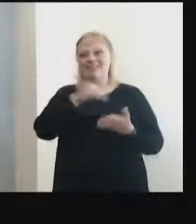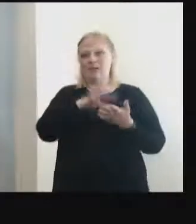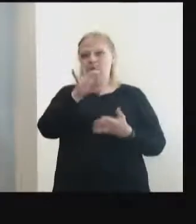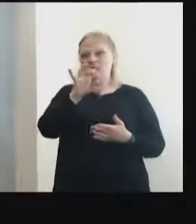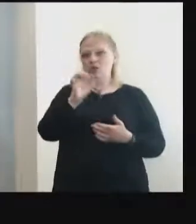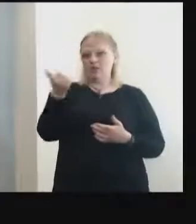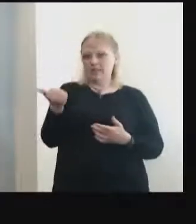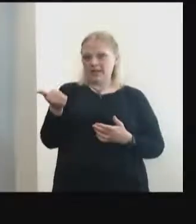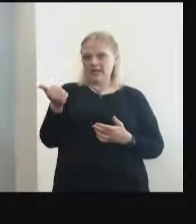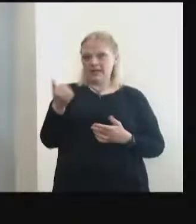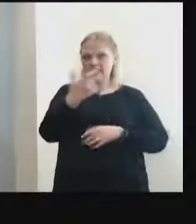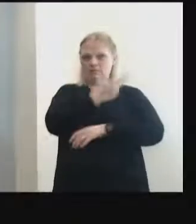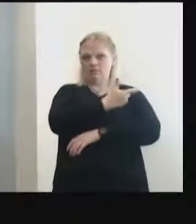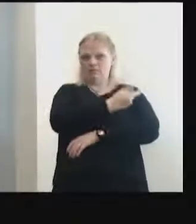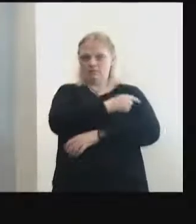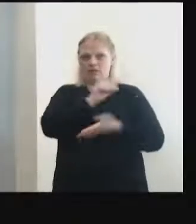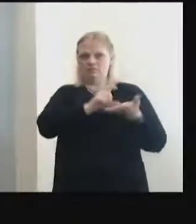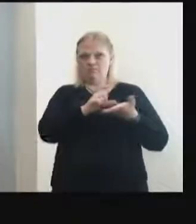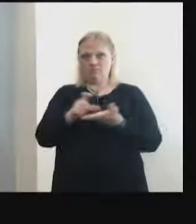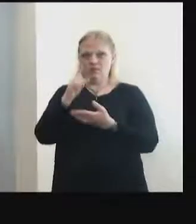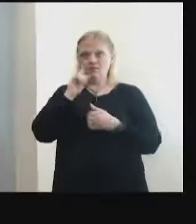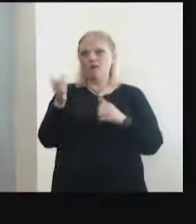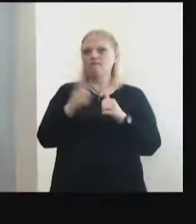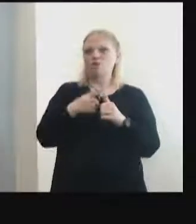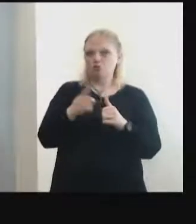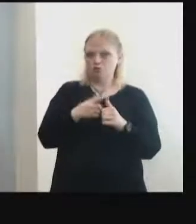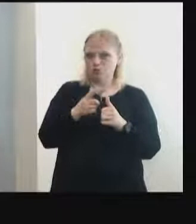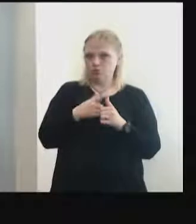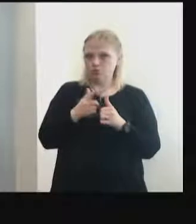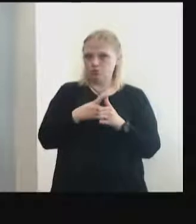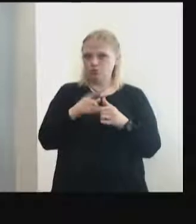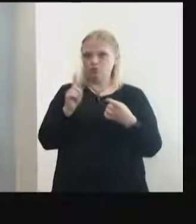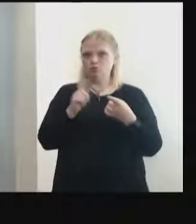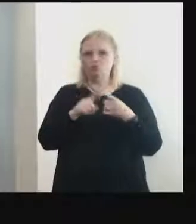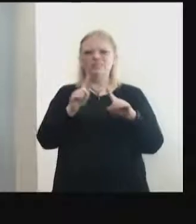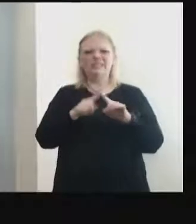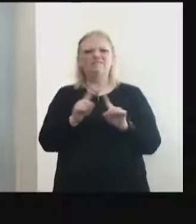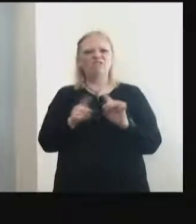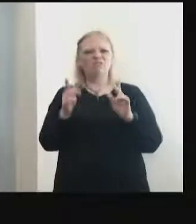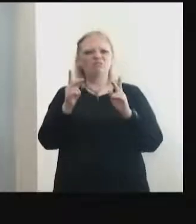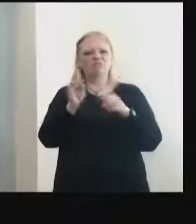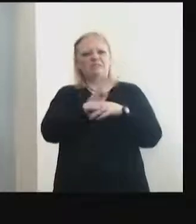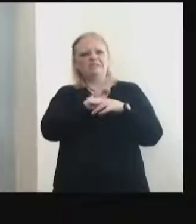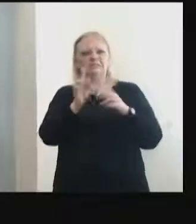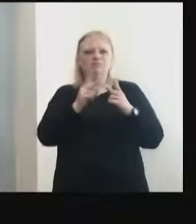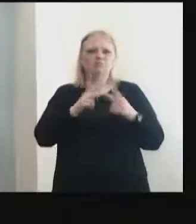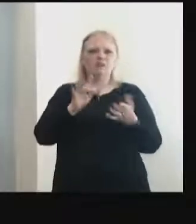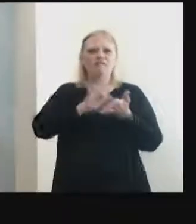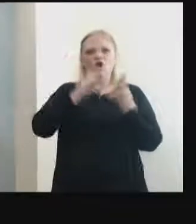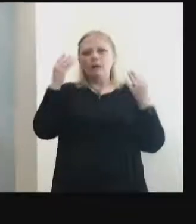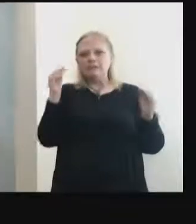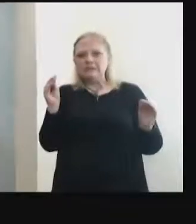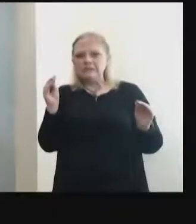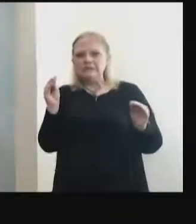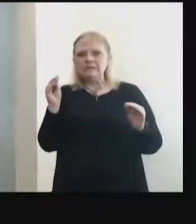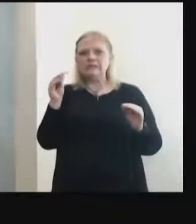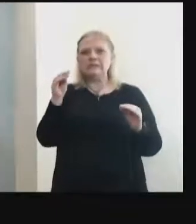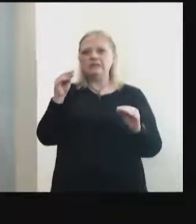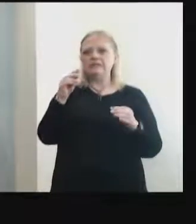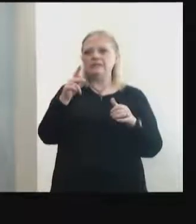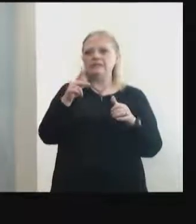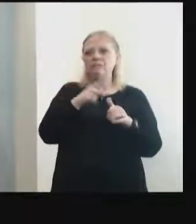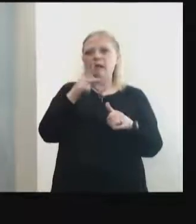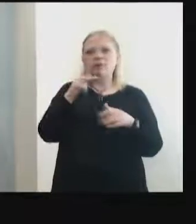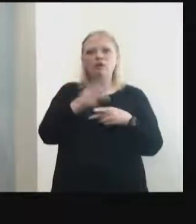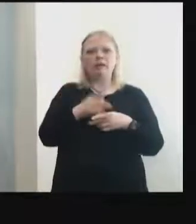7,810 vaccine doses for first doses to different venues in Erie County, like pharmacies, primary care